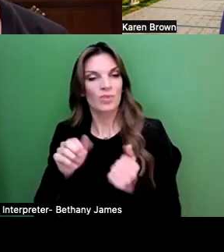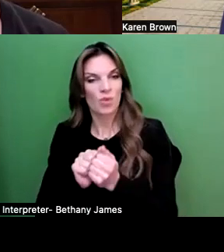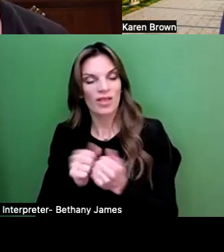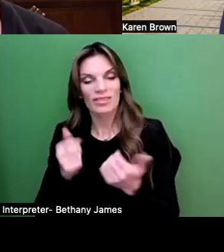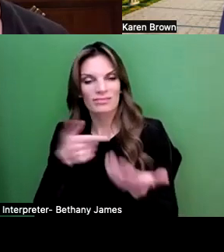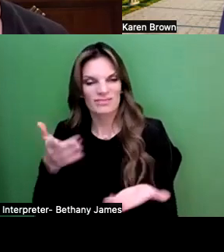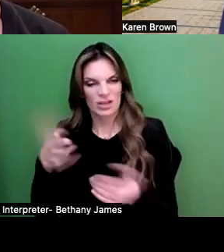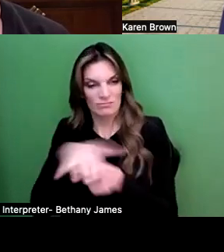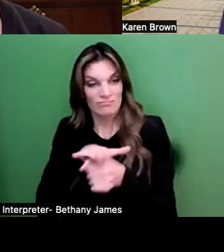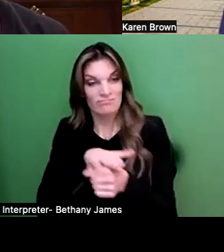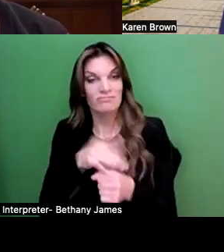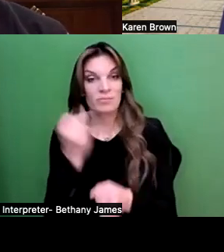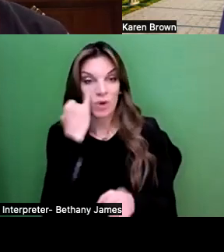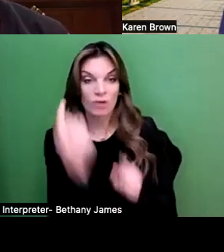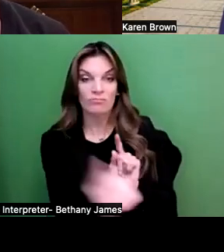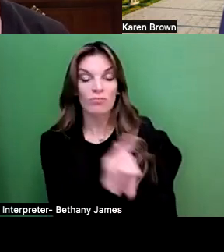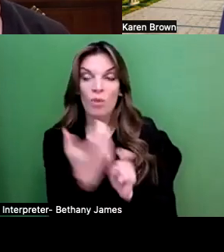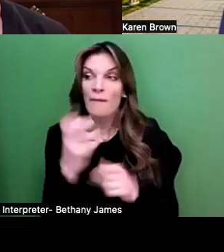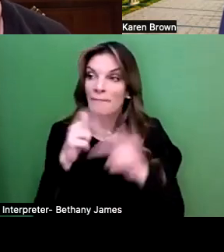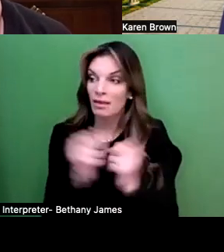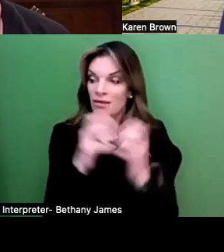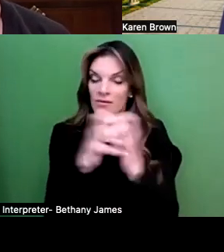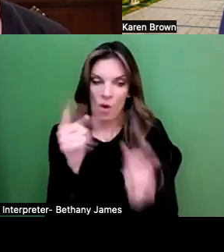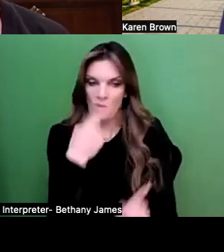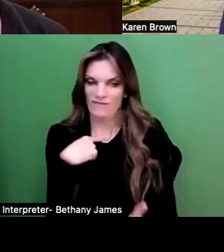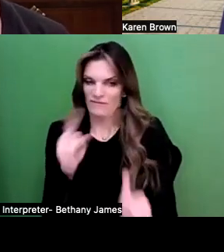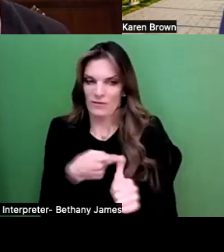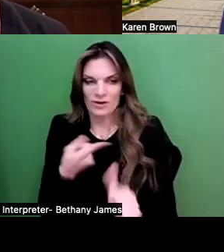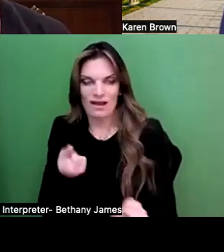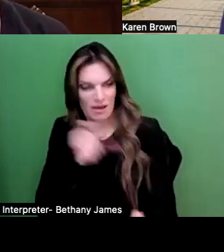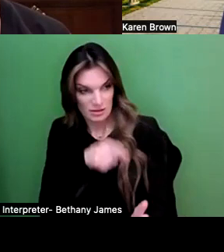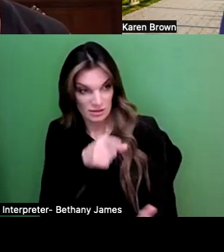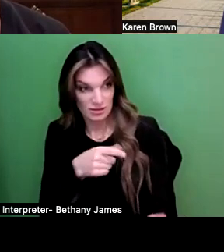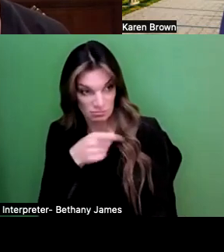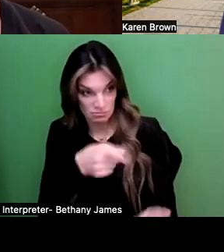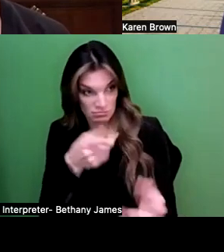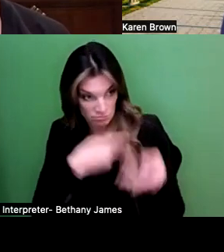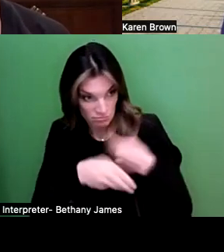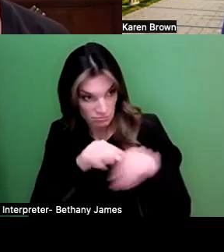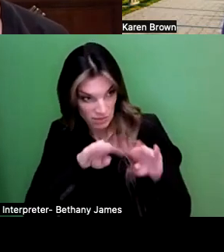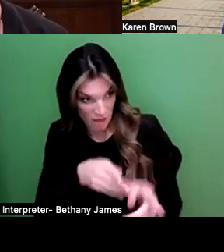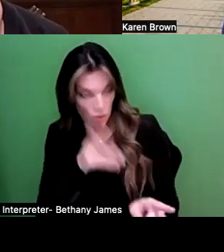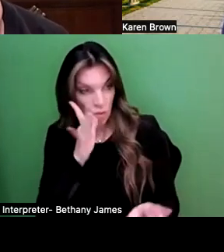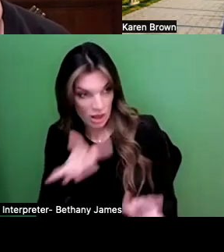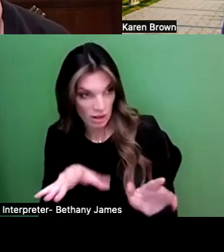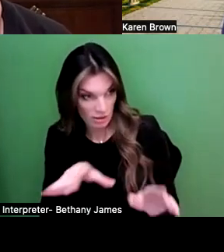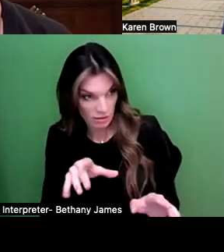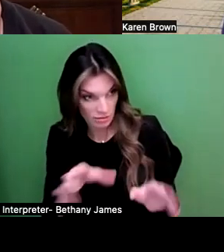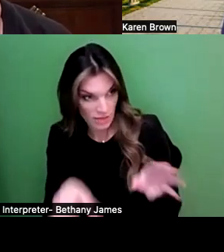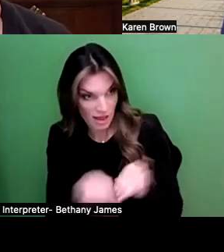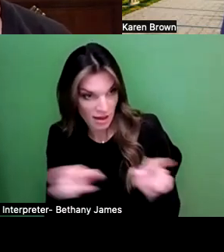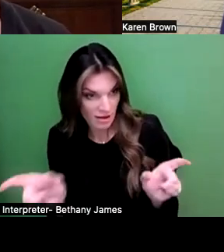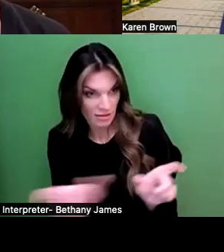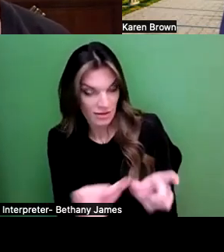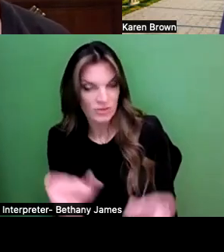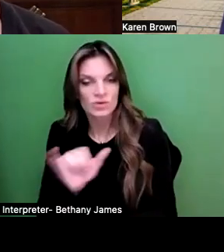say that affordable housing, that's available to the lowest income is one thing, but